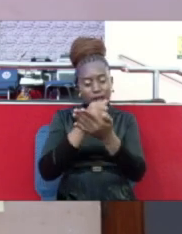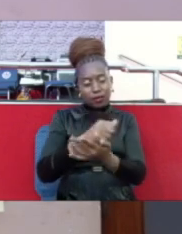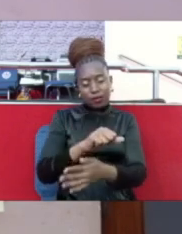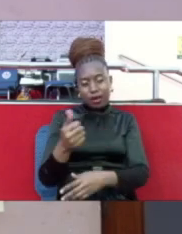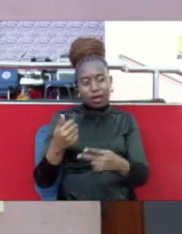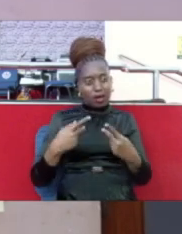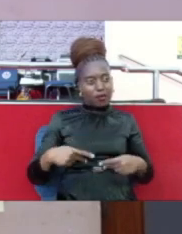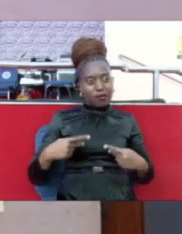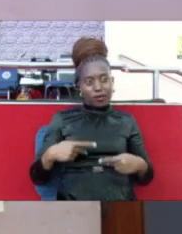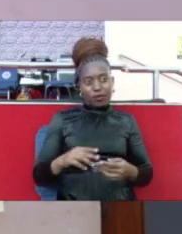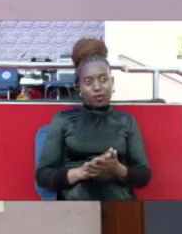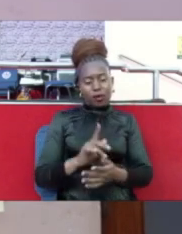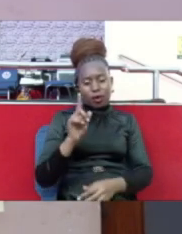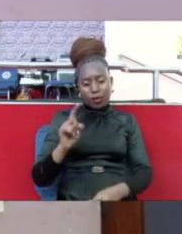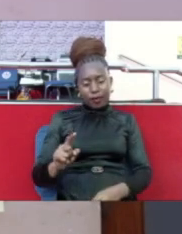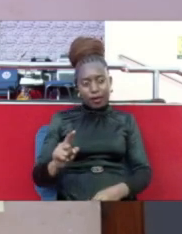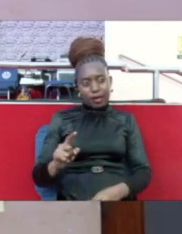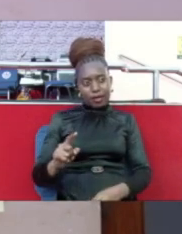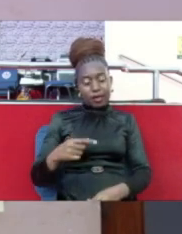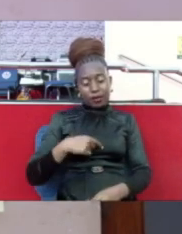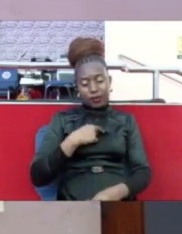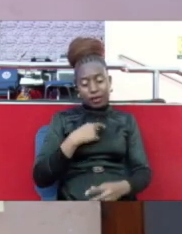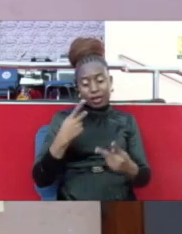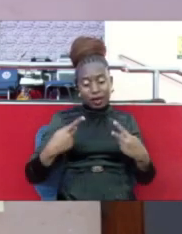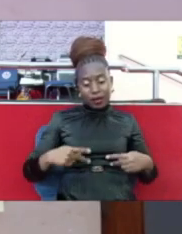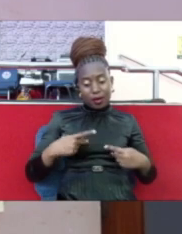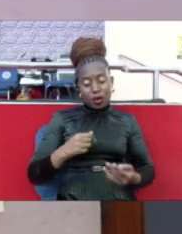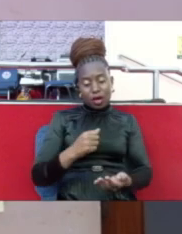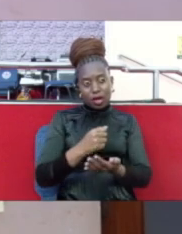and help them and their condition.